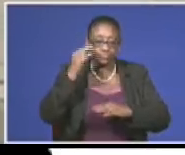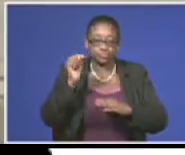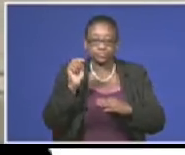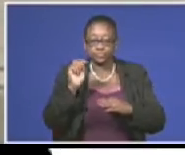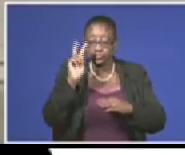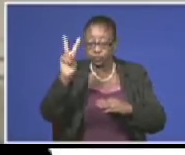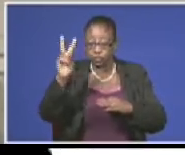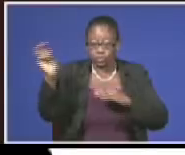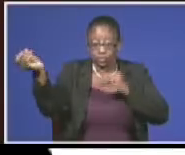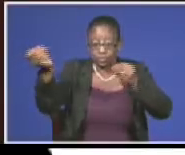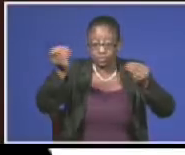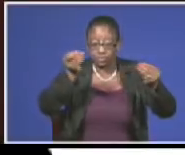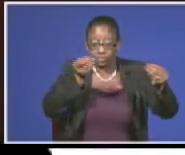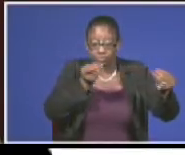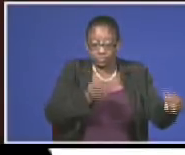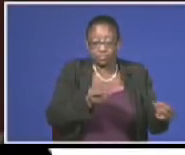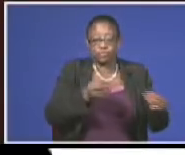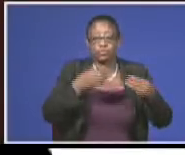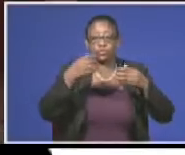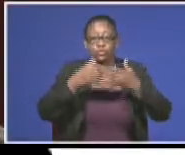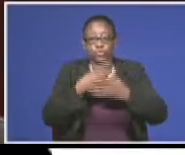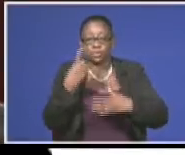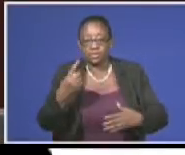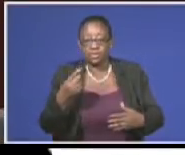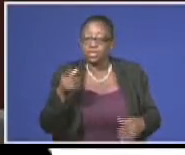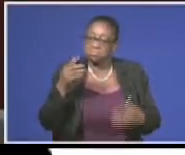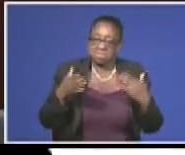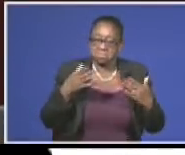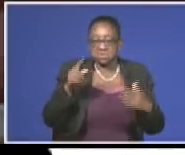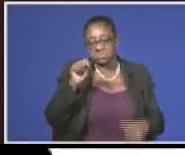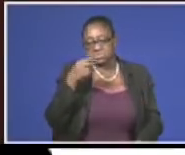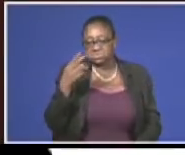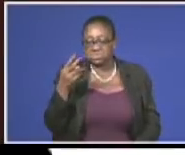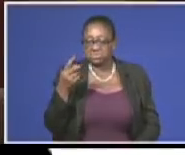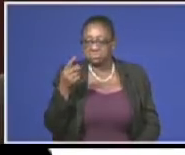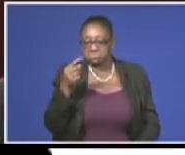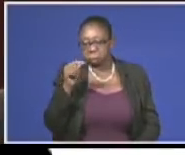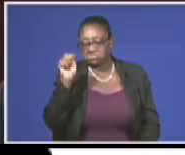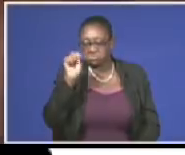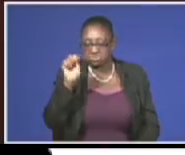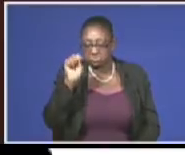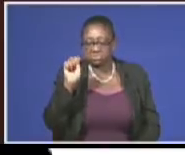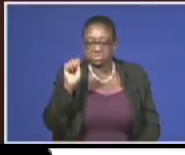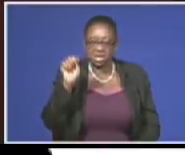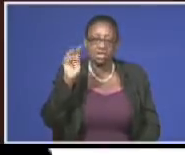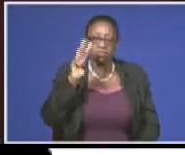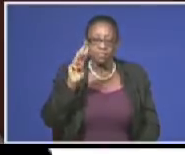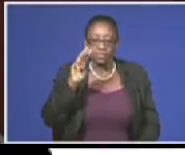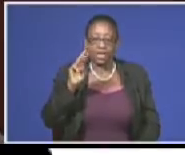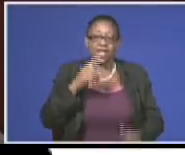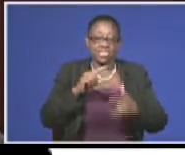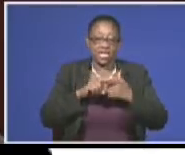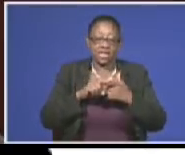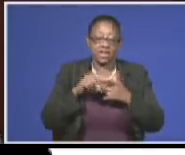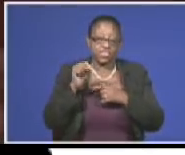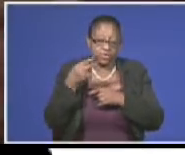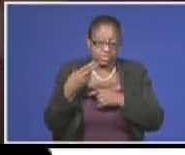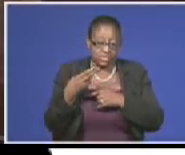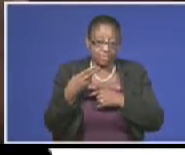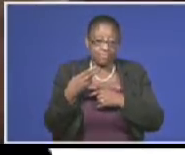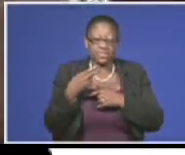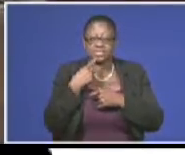generators transported per night. This week, Tuesday, Wednesday, and Thursday, and Friday for the last one, there will